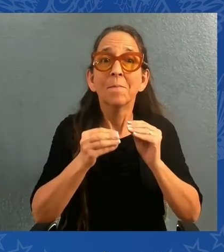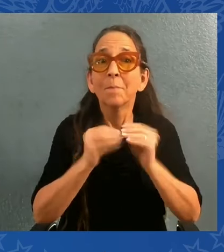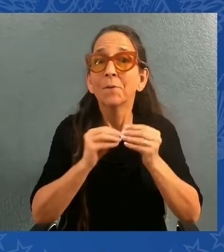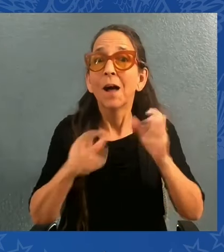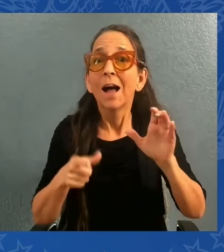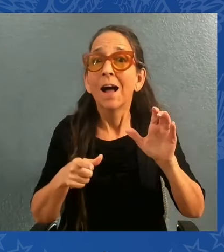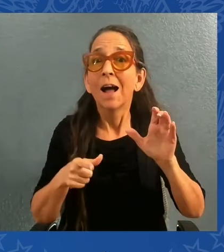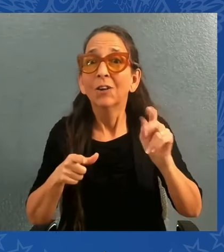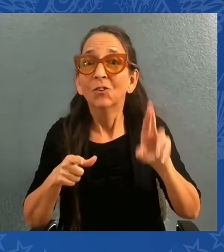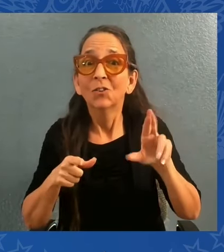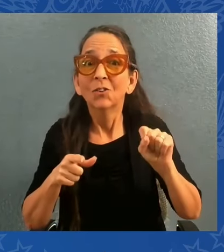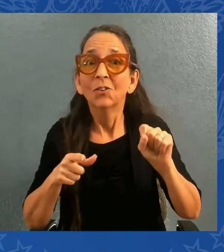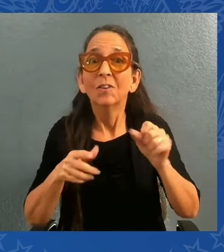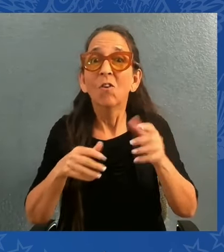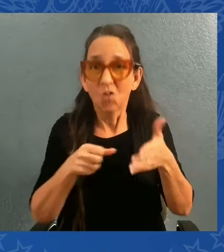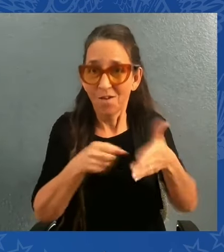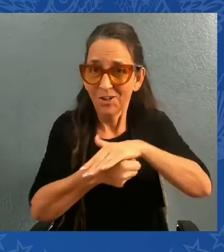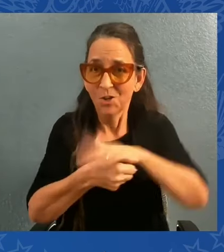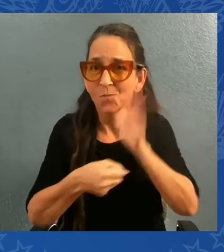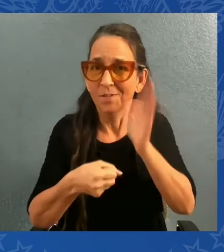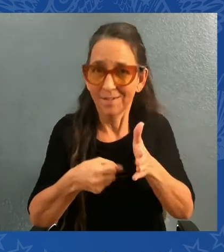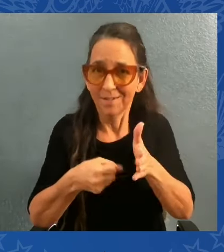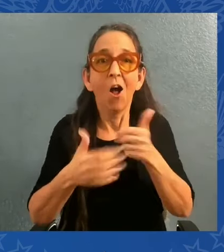Act. And to all veterans